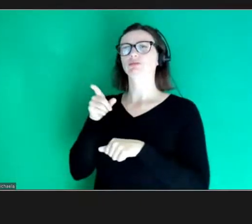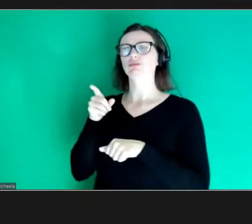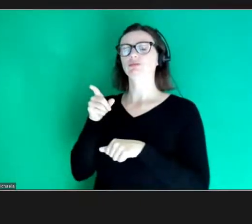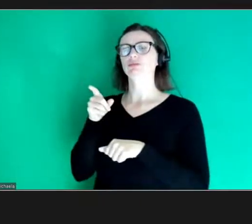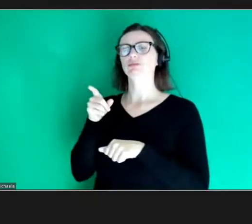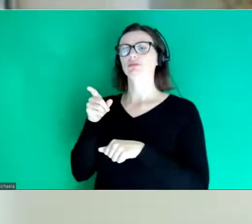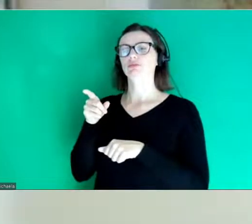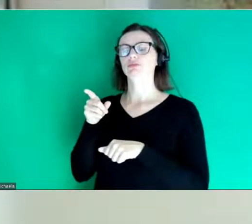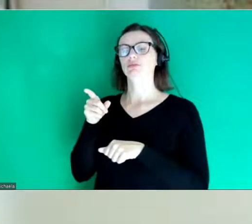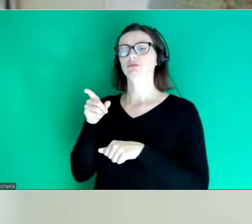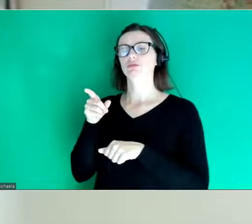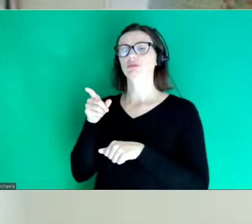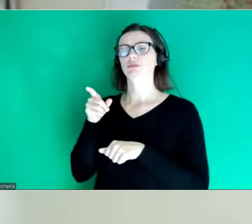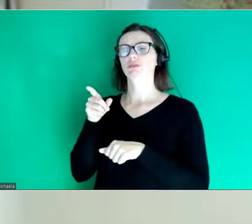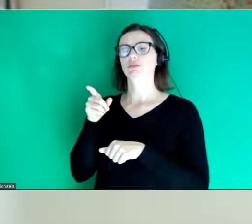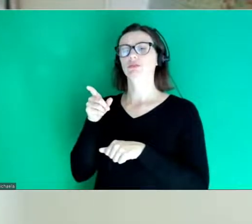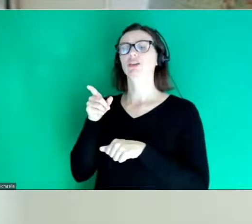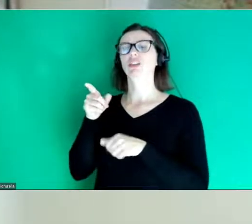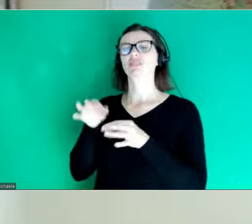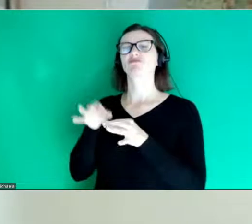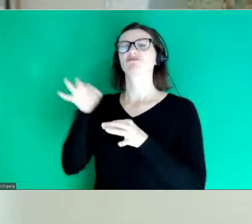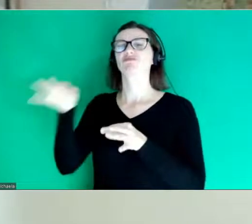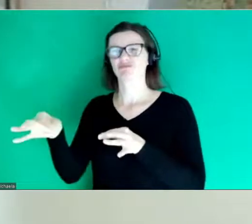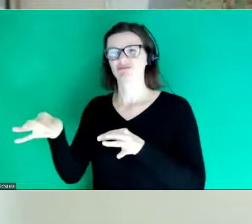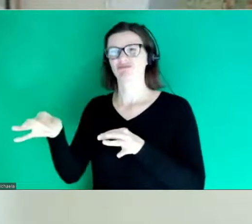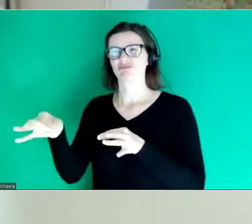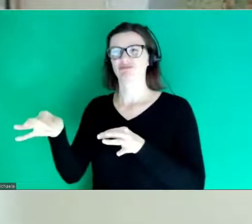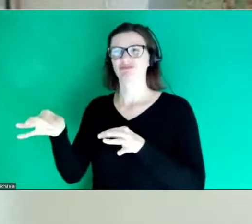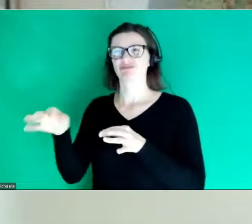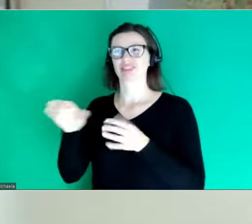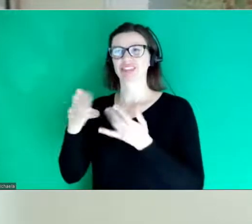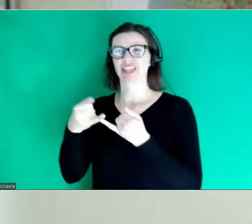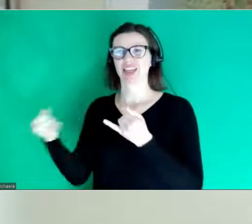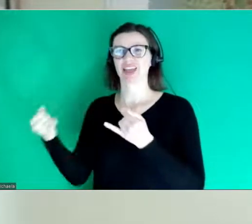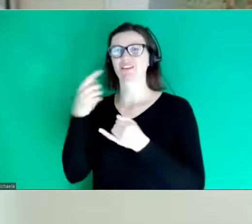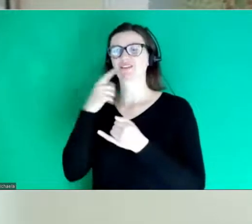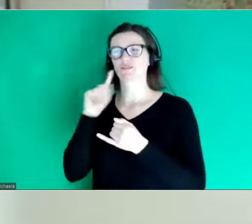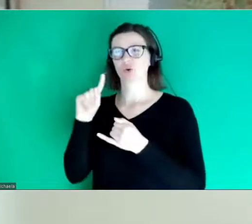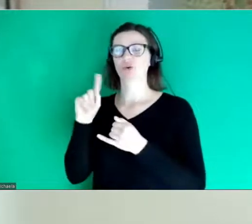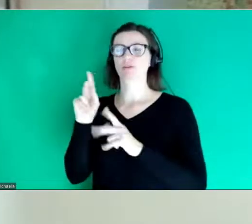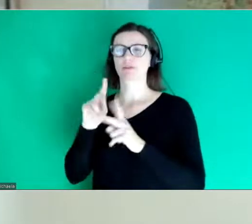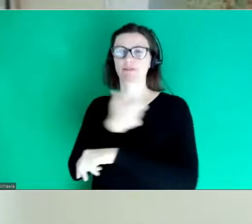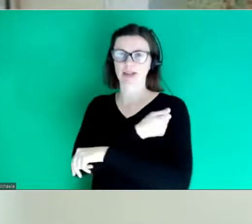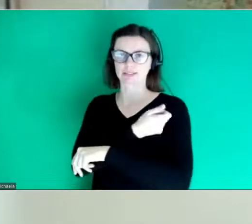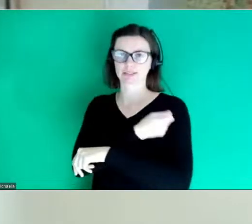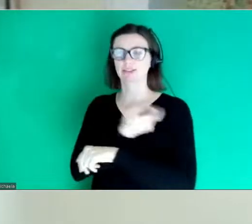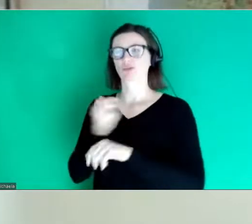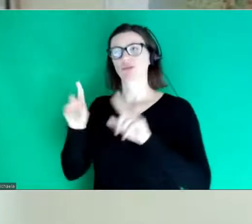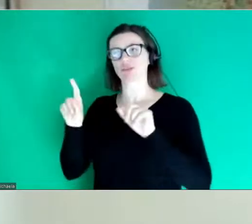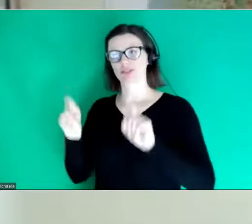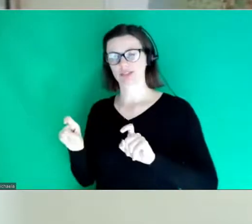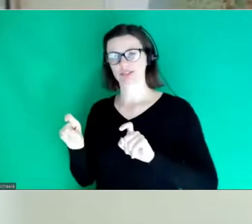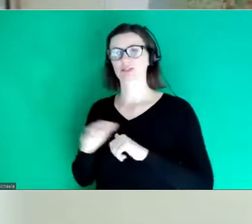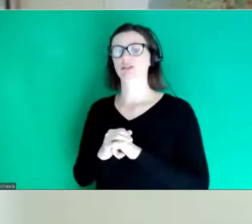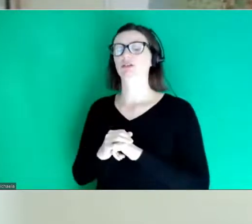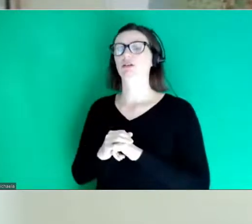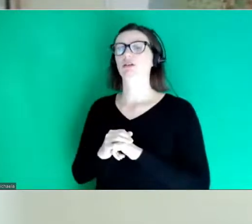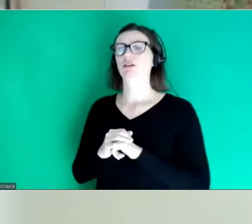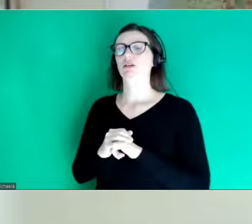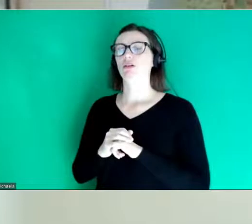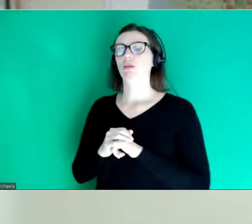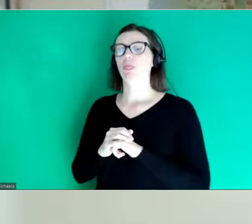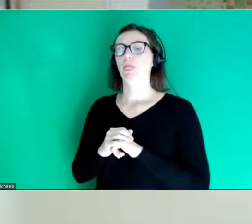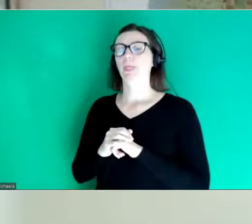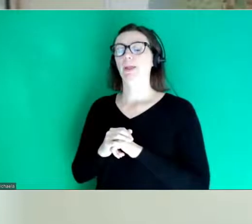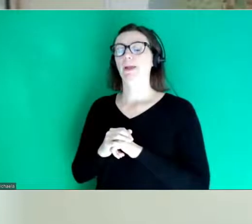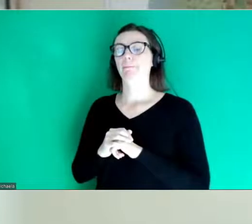the deadline by which people had to be vaccinated or be tested. But we have a large